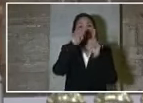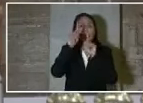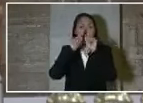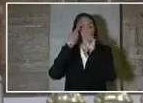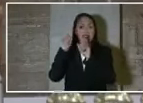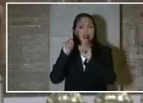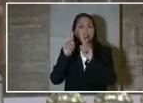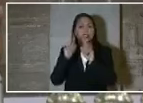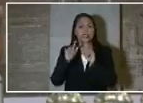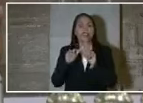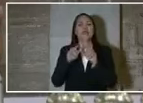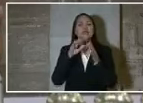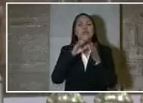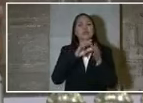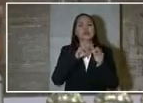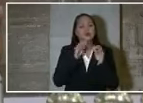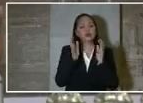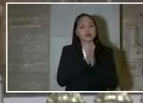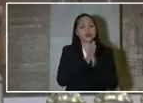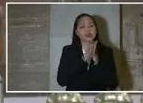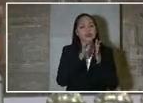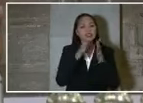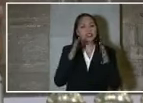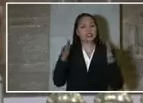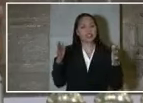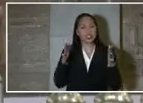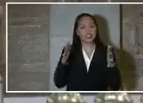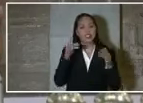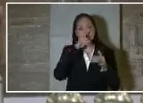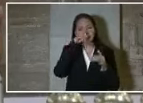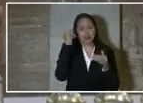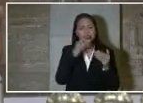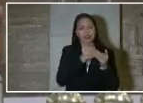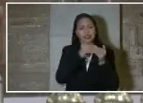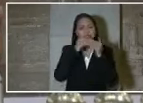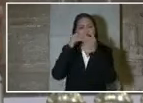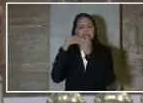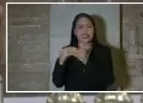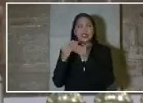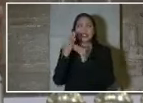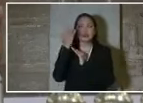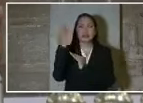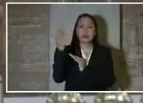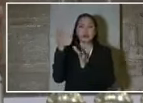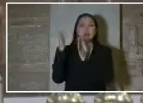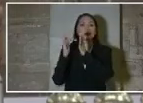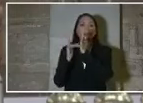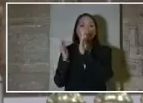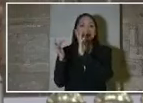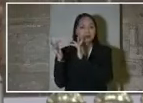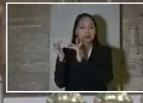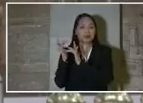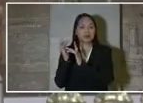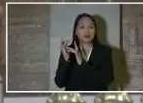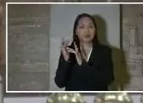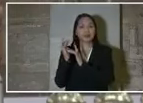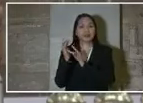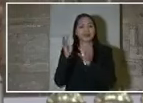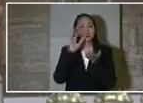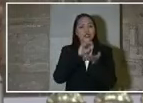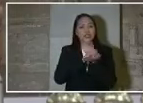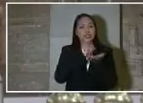just shining because it is guiding us to Jesus. Let us